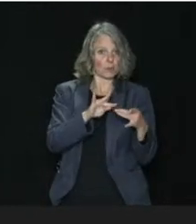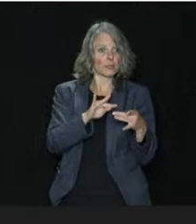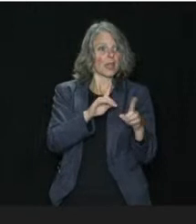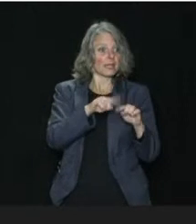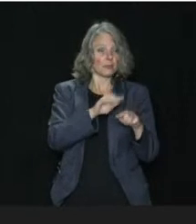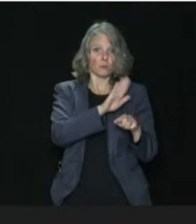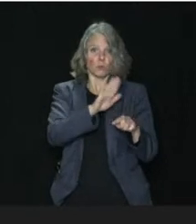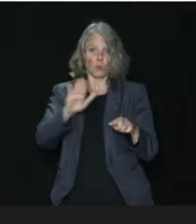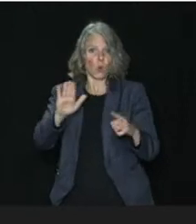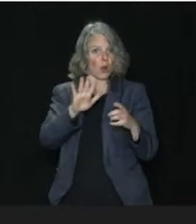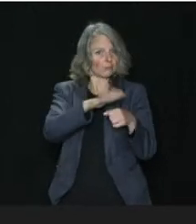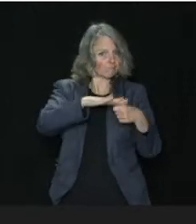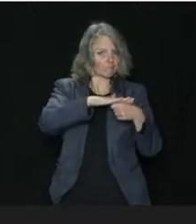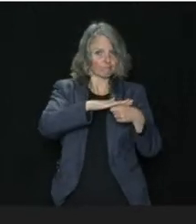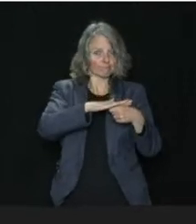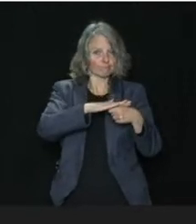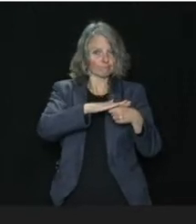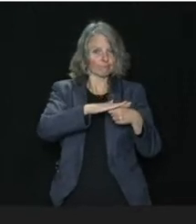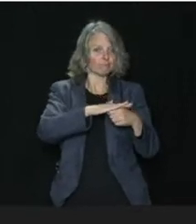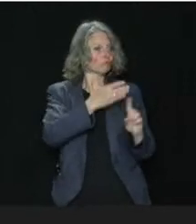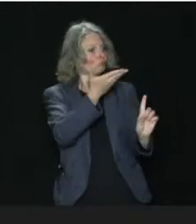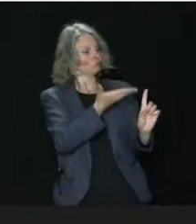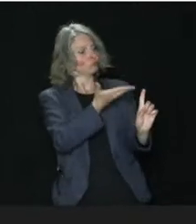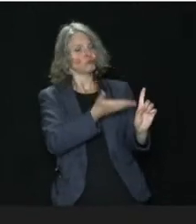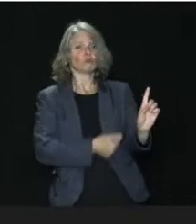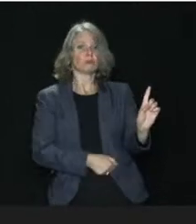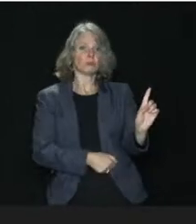If the man in the street